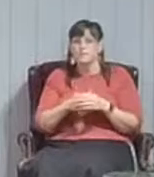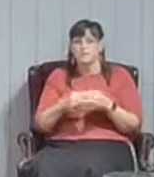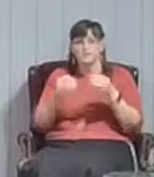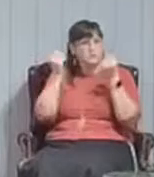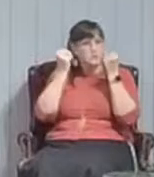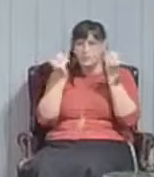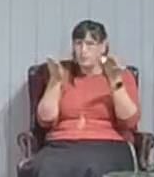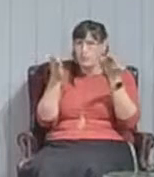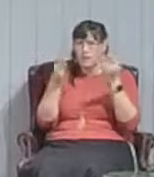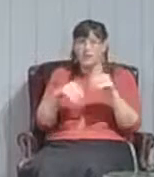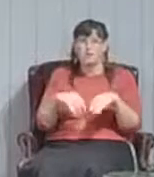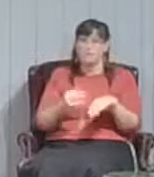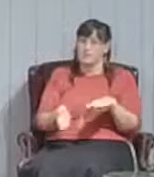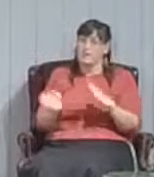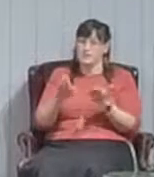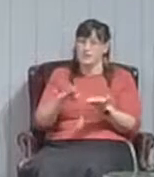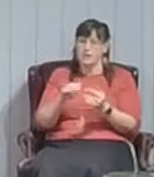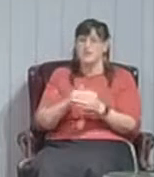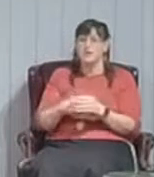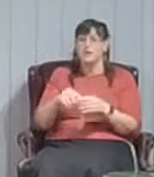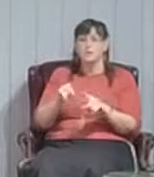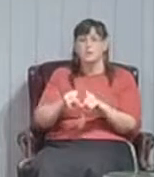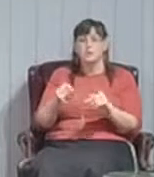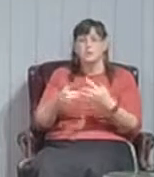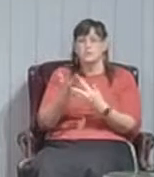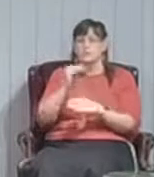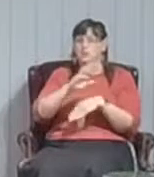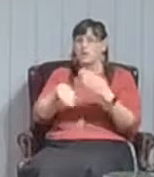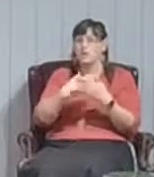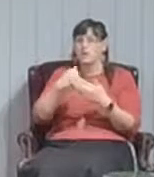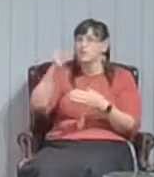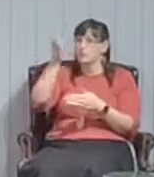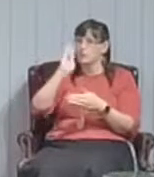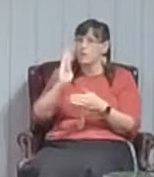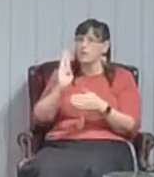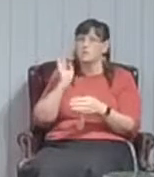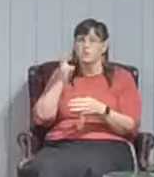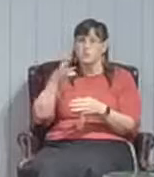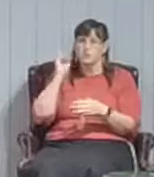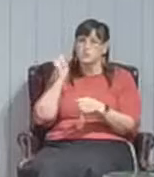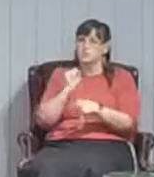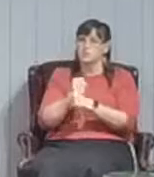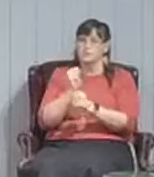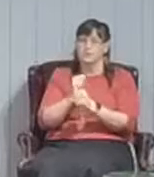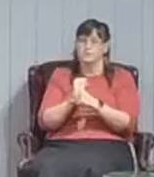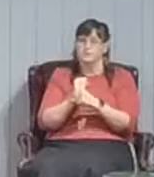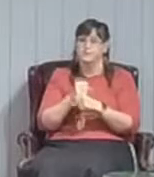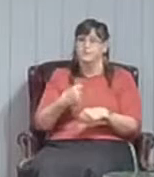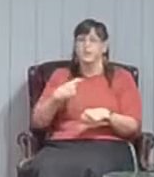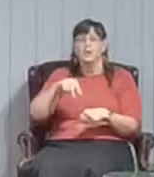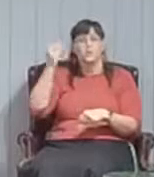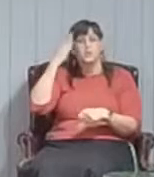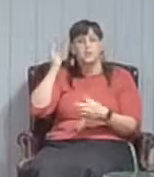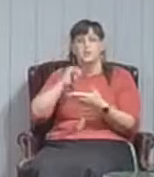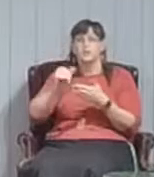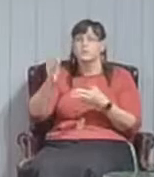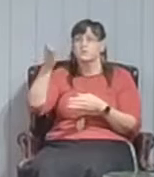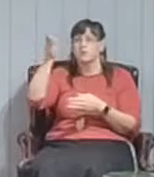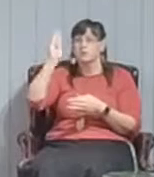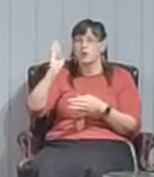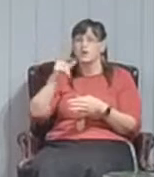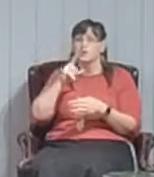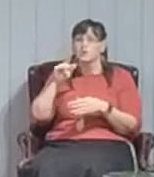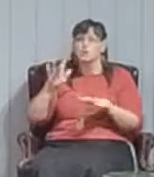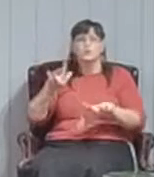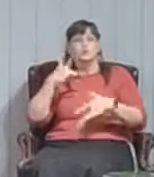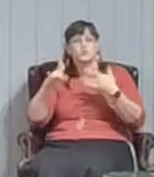And we know that it was God who allowed Nebuchadnezzar to capture the Jews and take him into captivity. We also know that it was God who stirred up